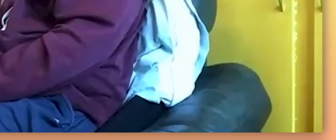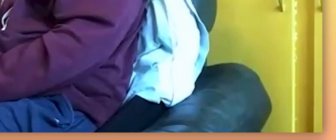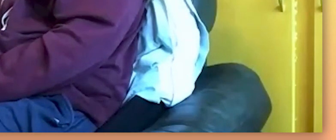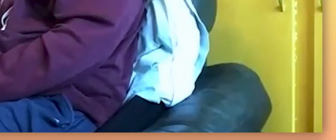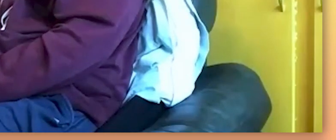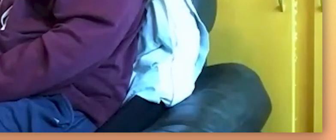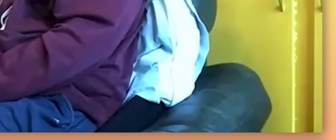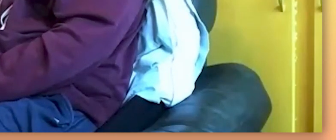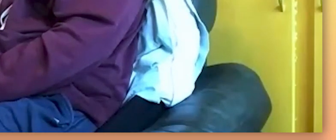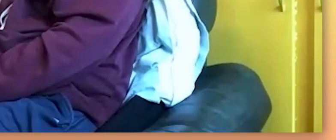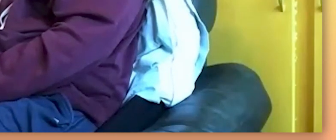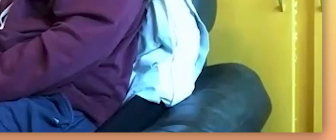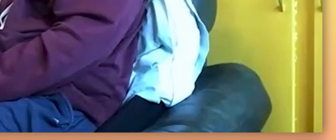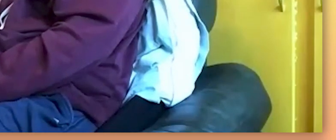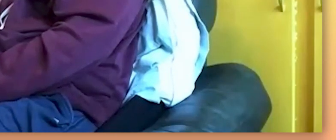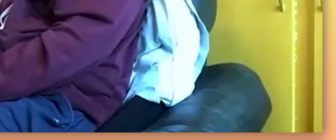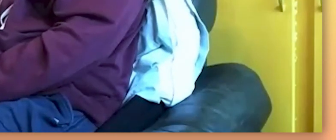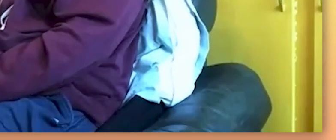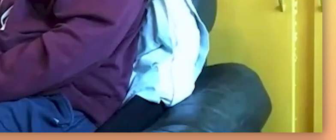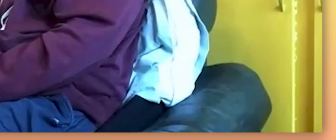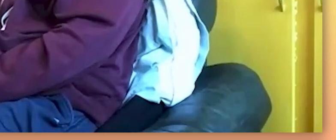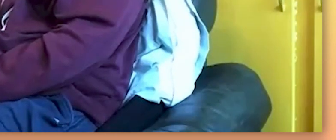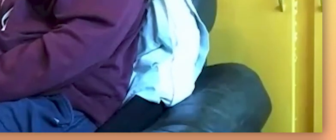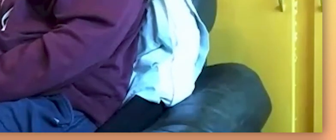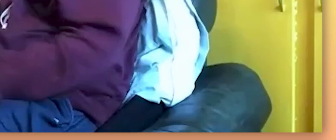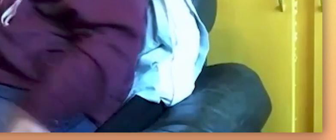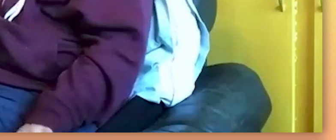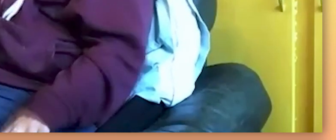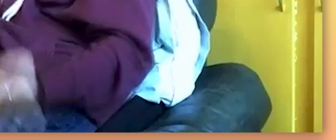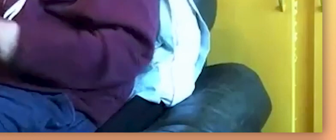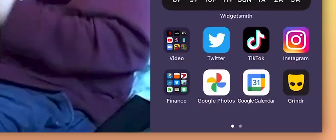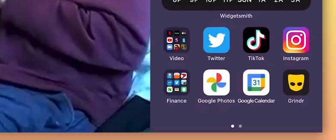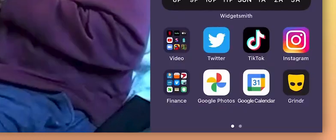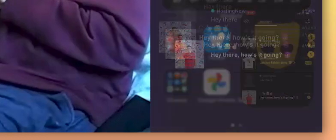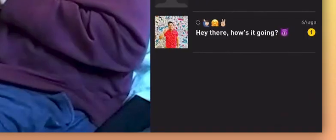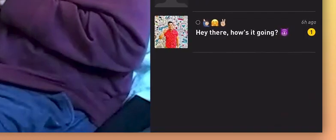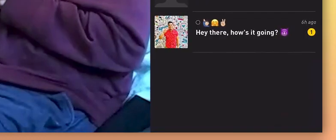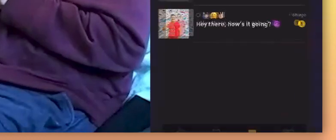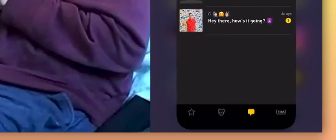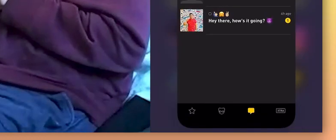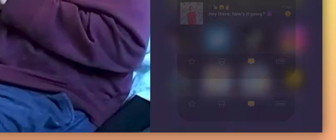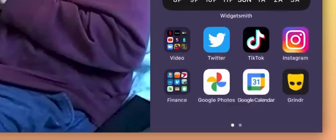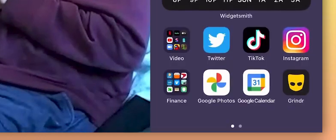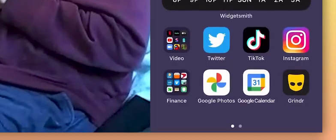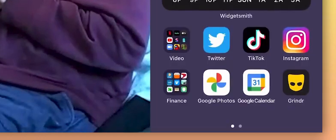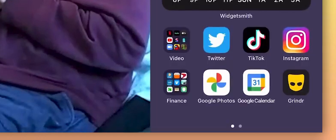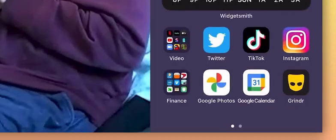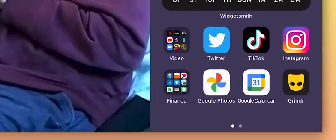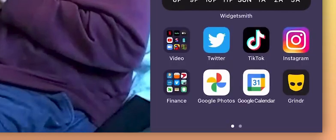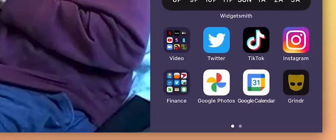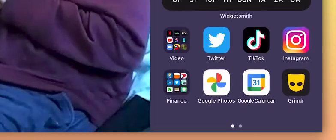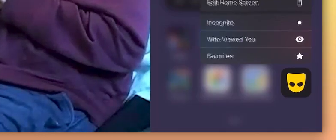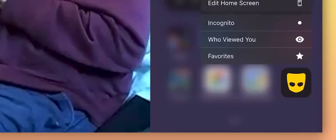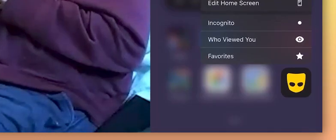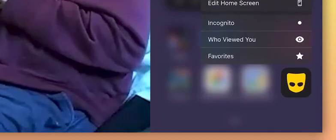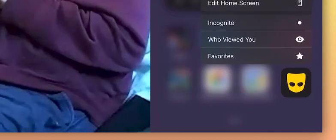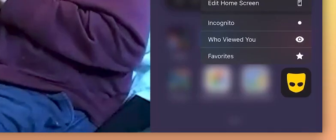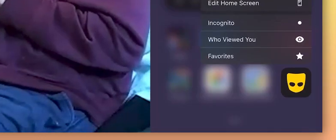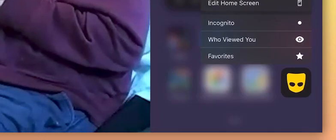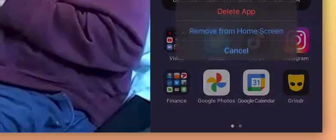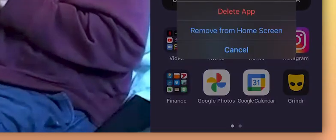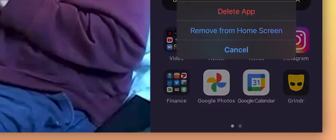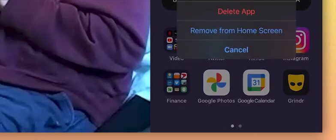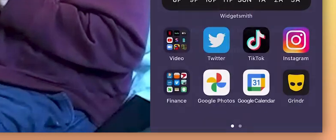about travel. I'm sorry I'm going through something right now. You're going through something.